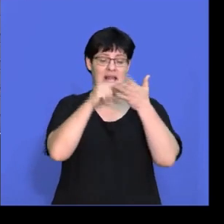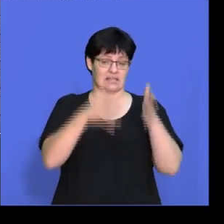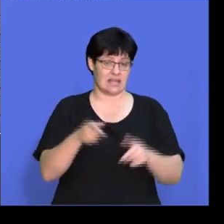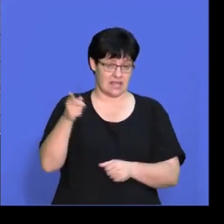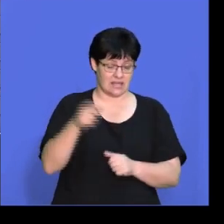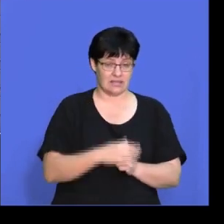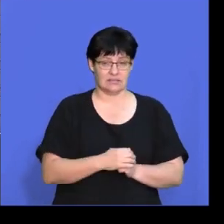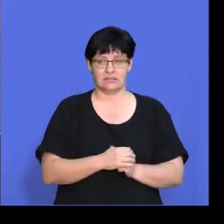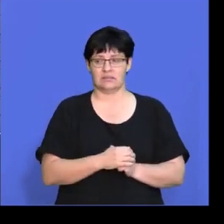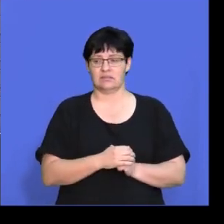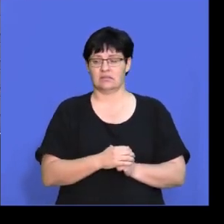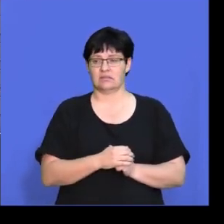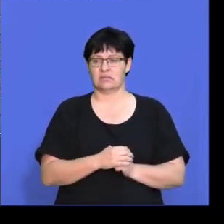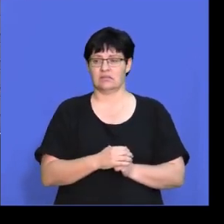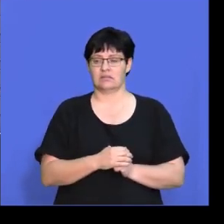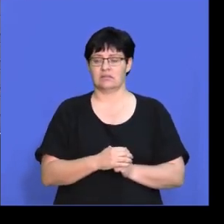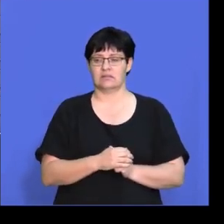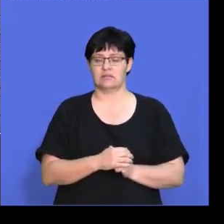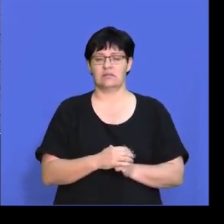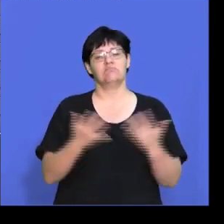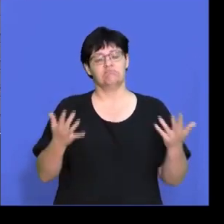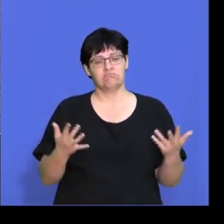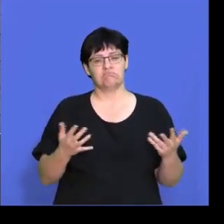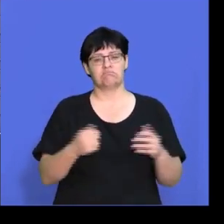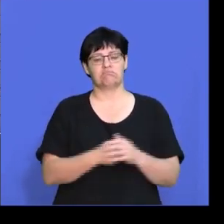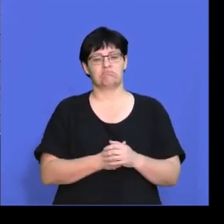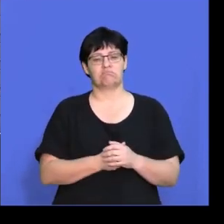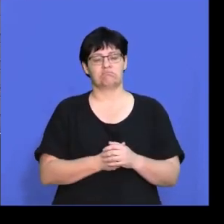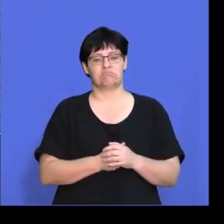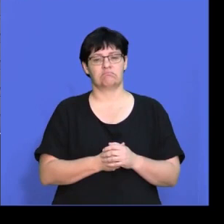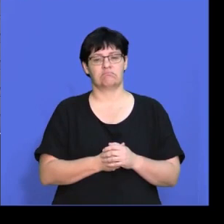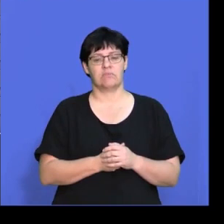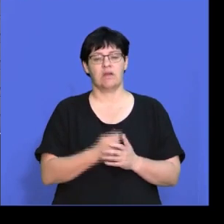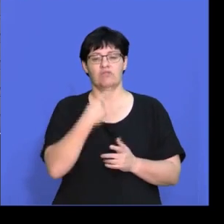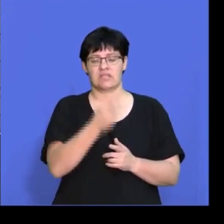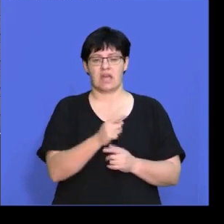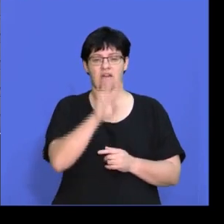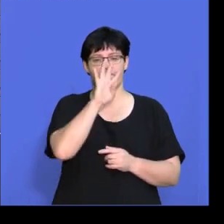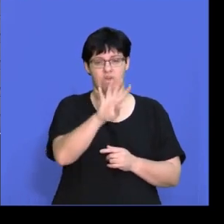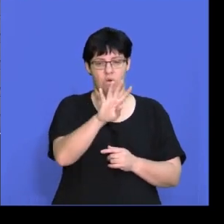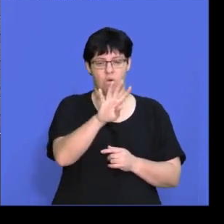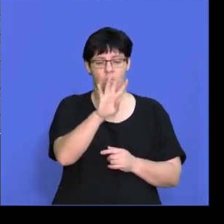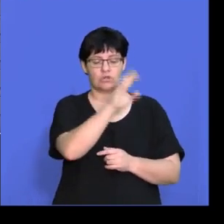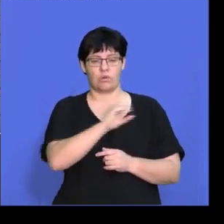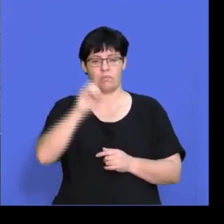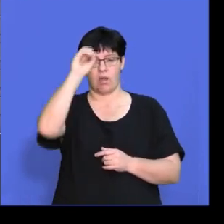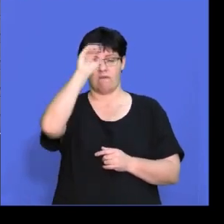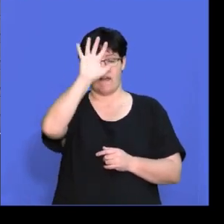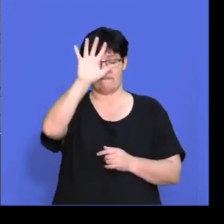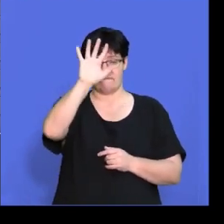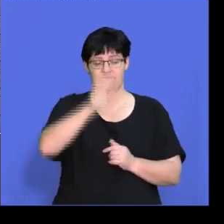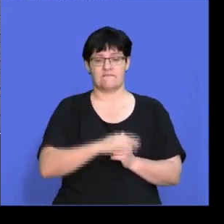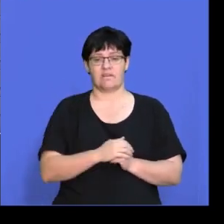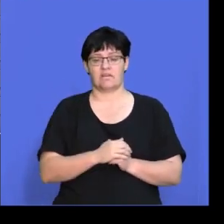go to our calculator for that. So let's try, if we do 4 to the power of